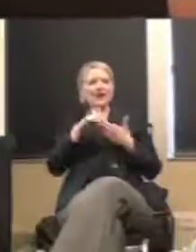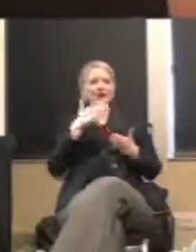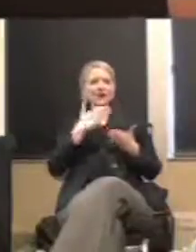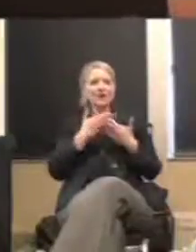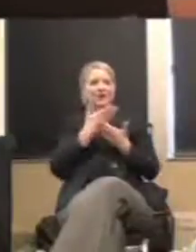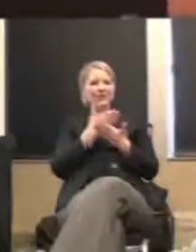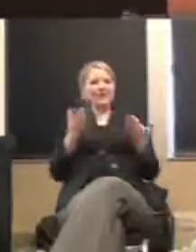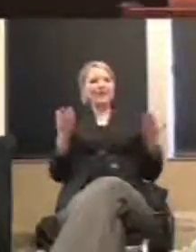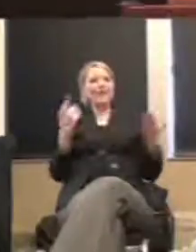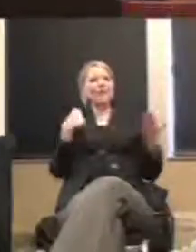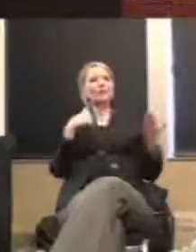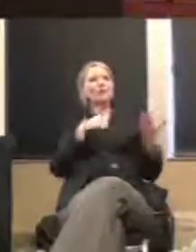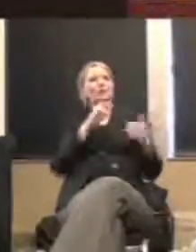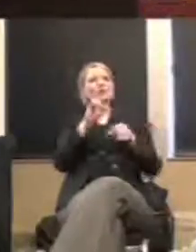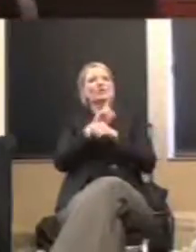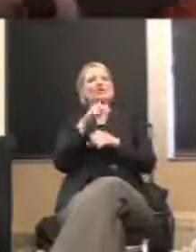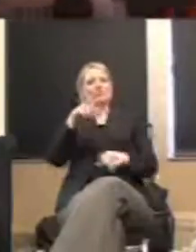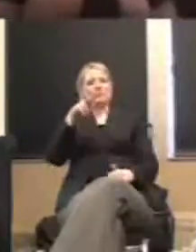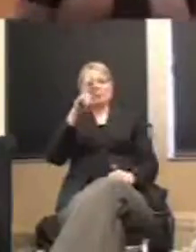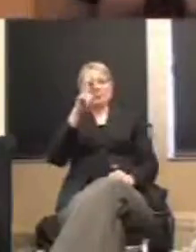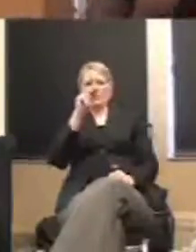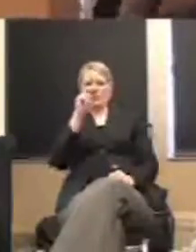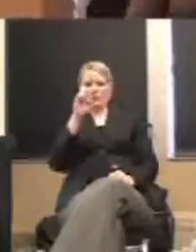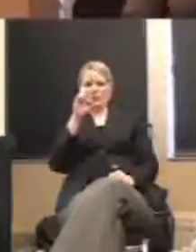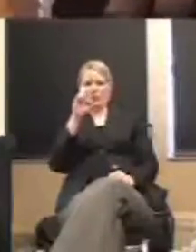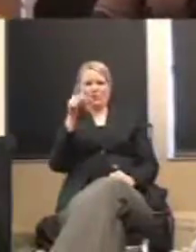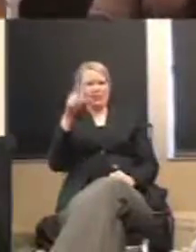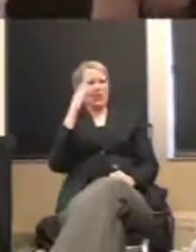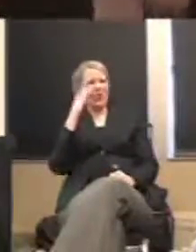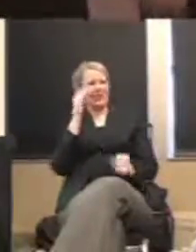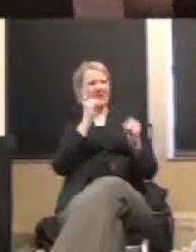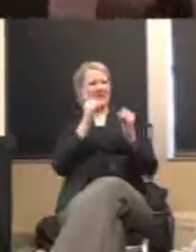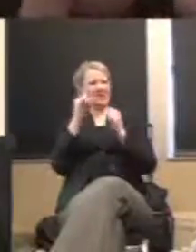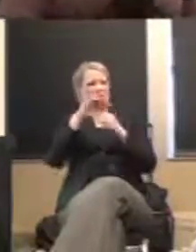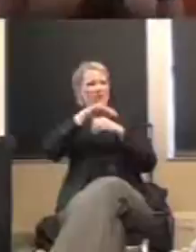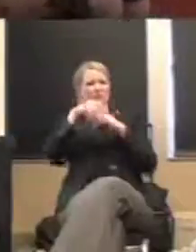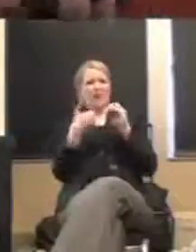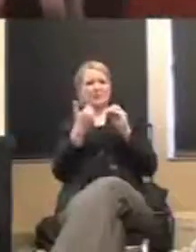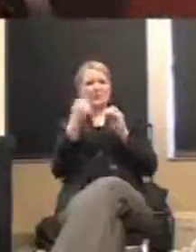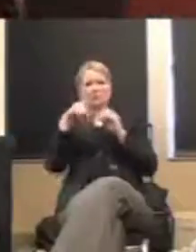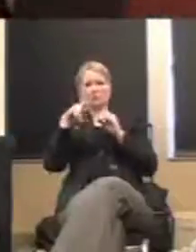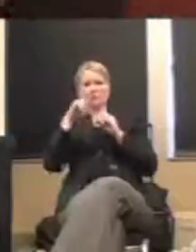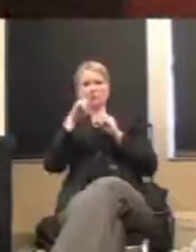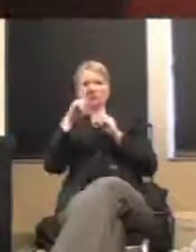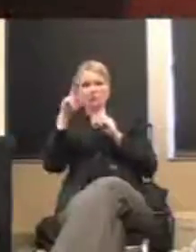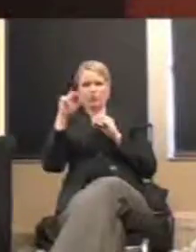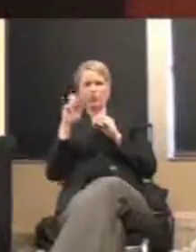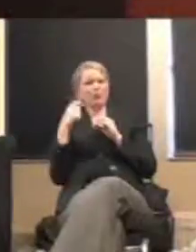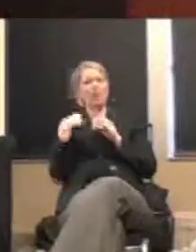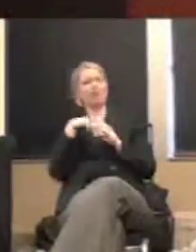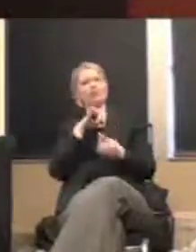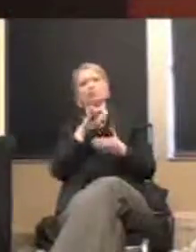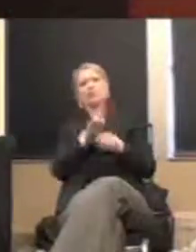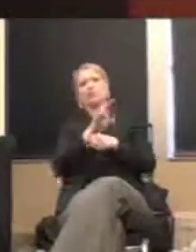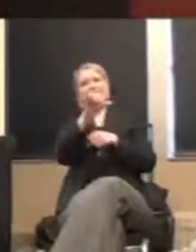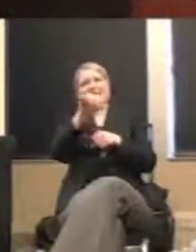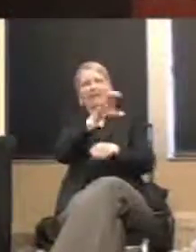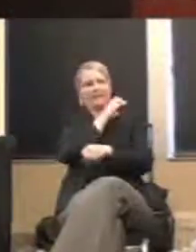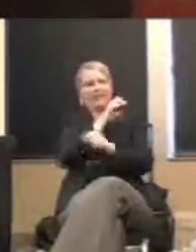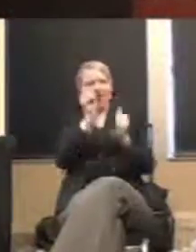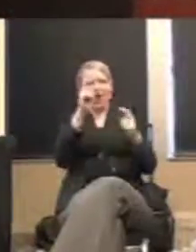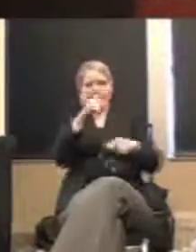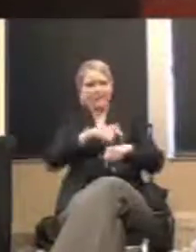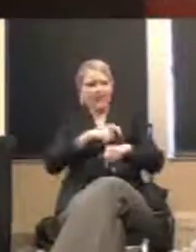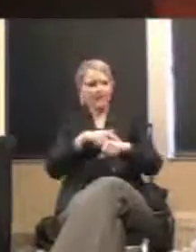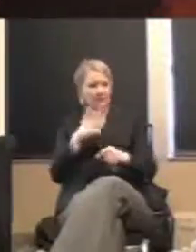use prunes, those little individually wrapped prunes. We use prunes in the clinic all the time. I like People prunes. were like, why are you buying prunes? Prunes,